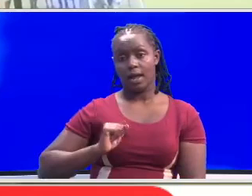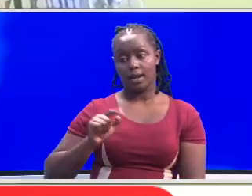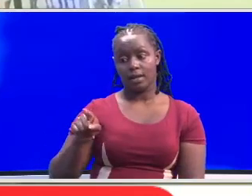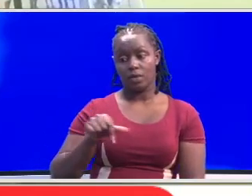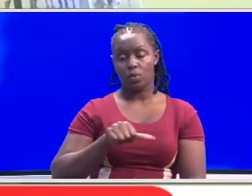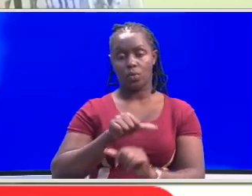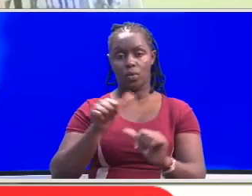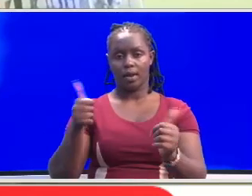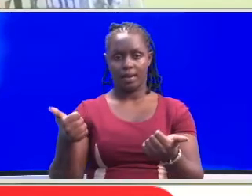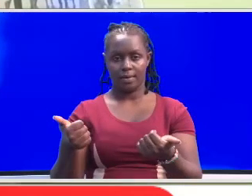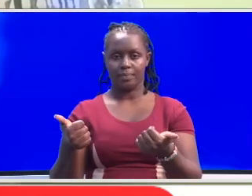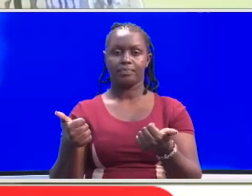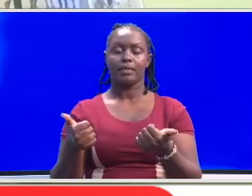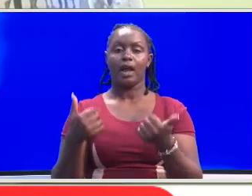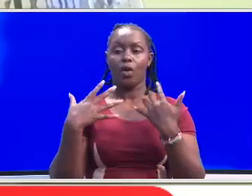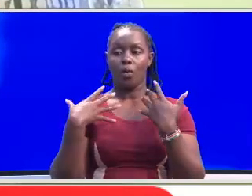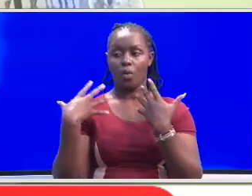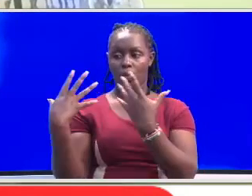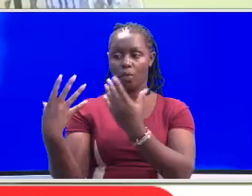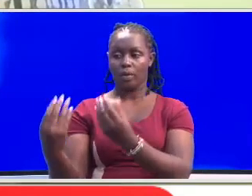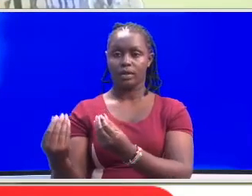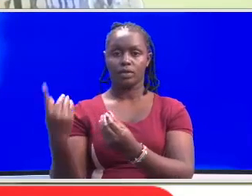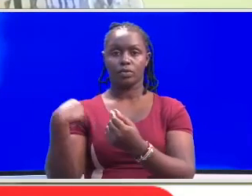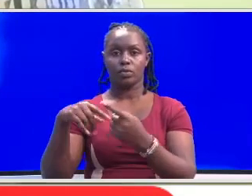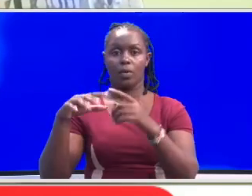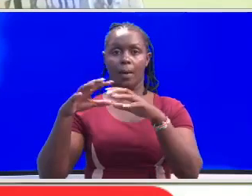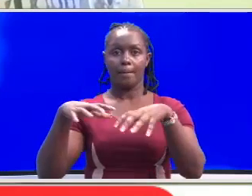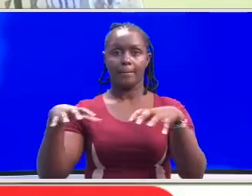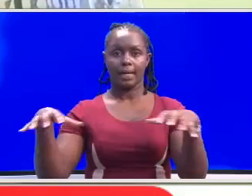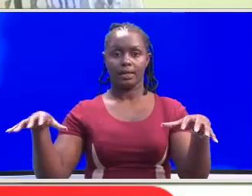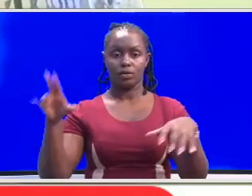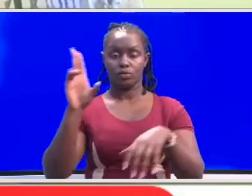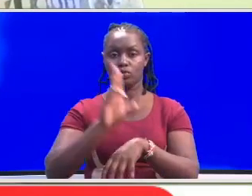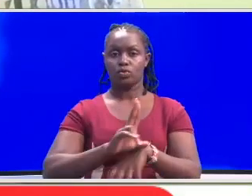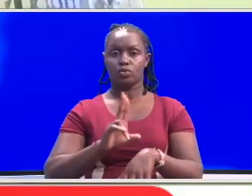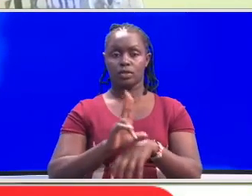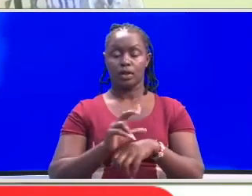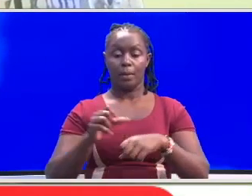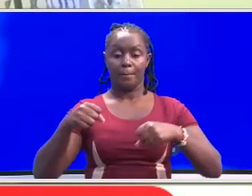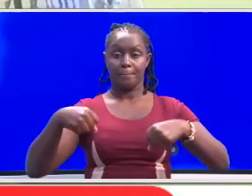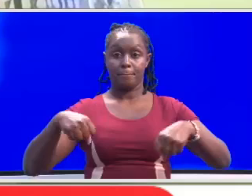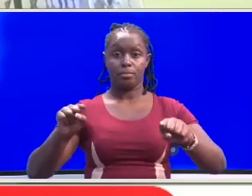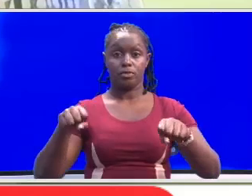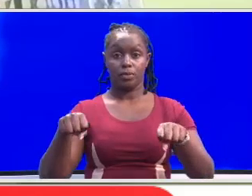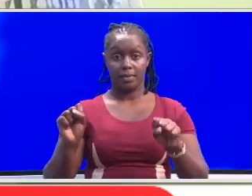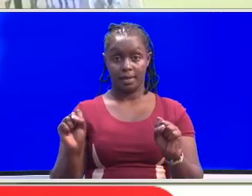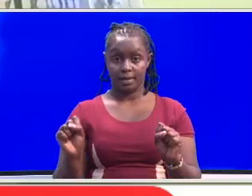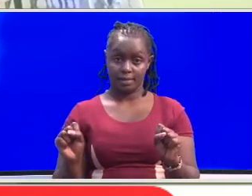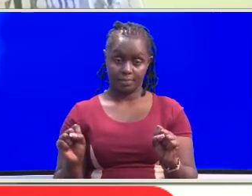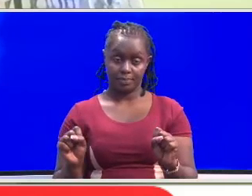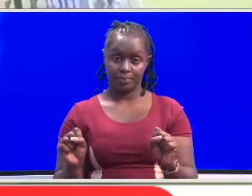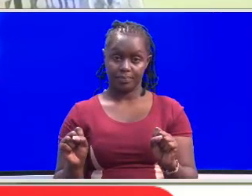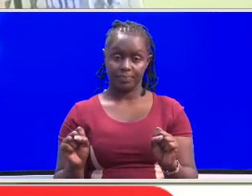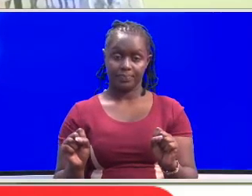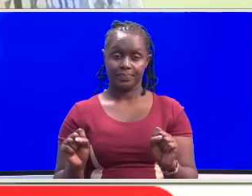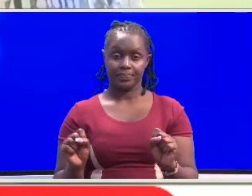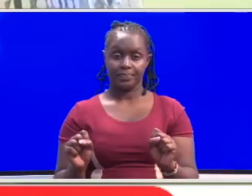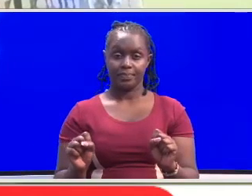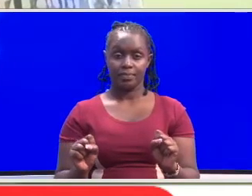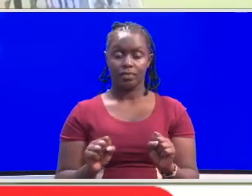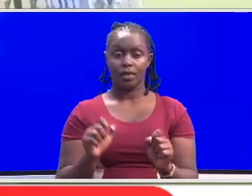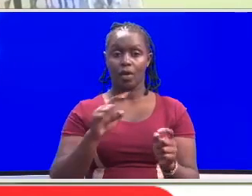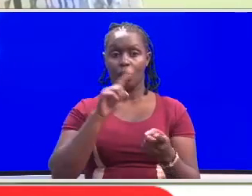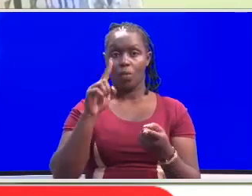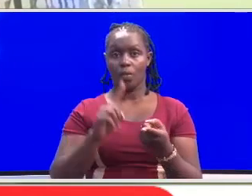to Sirembe Trading Center using a motorbike. While at the trading